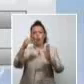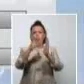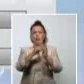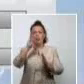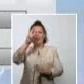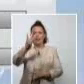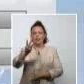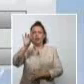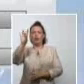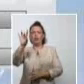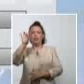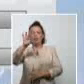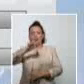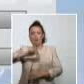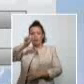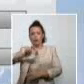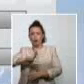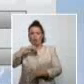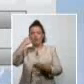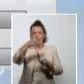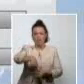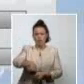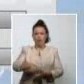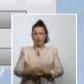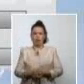201,315 fatalities, for a lethality of